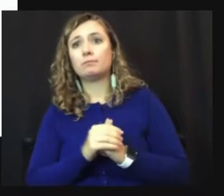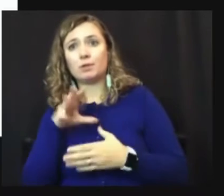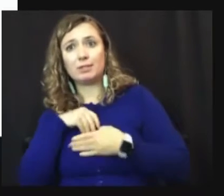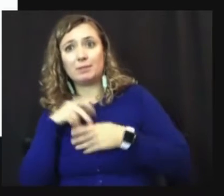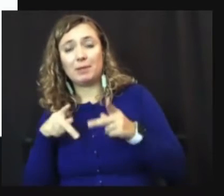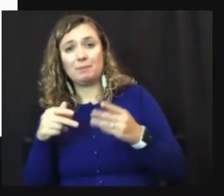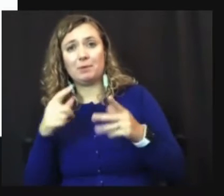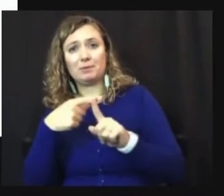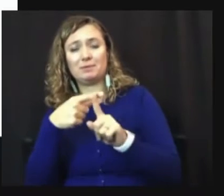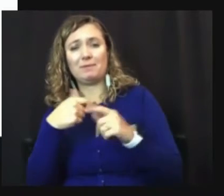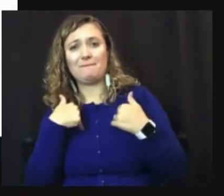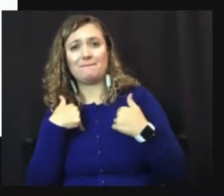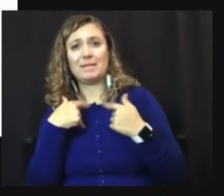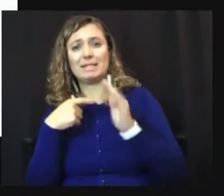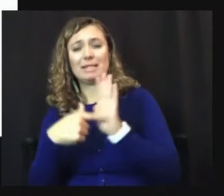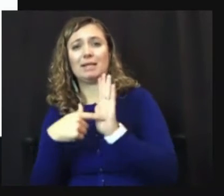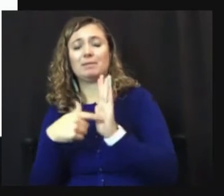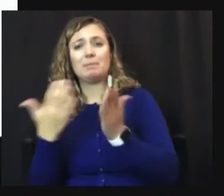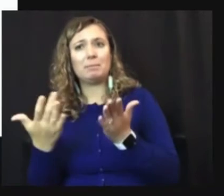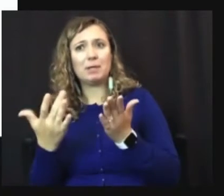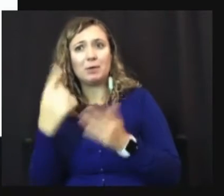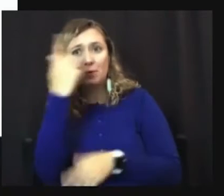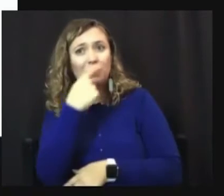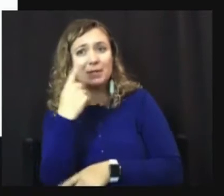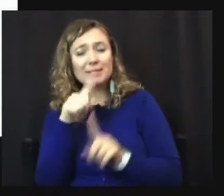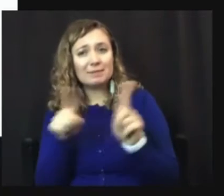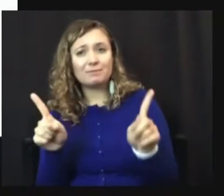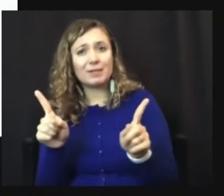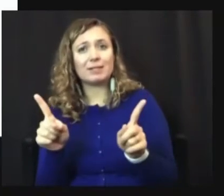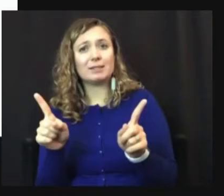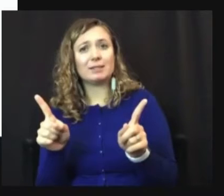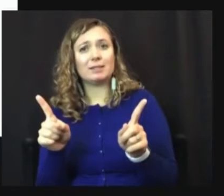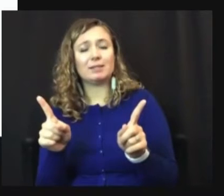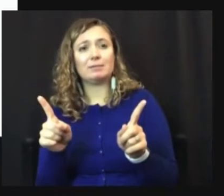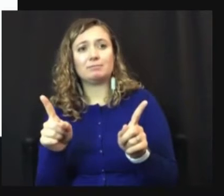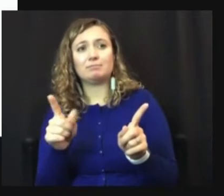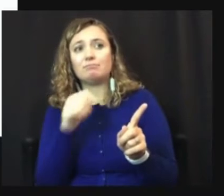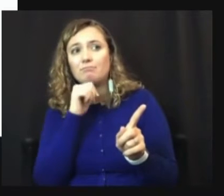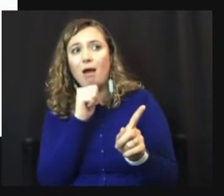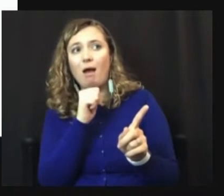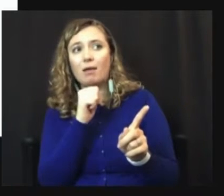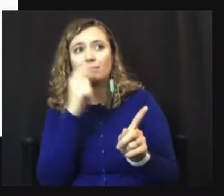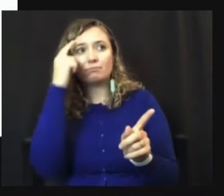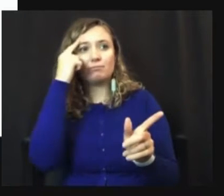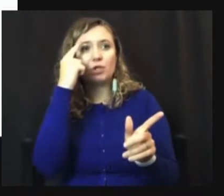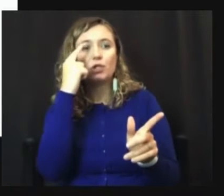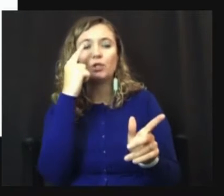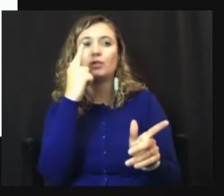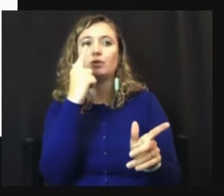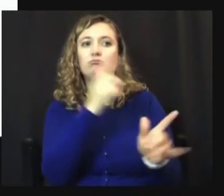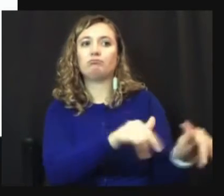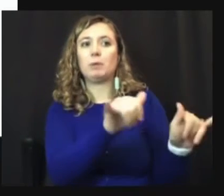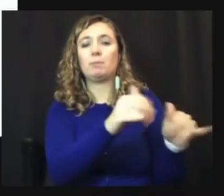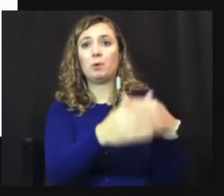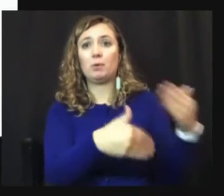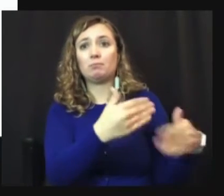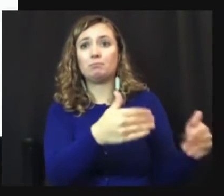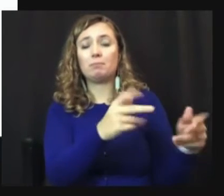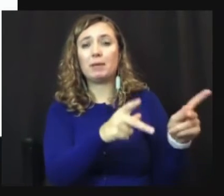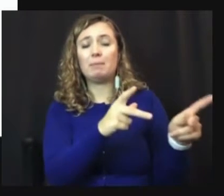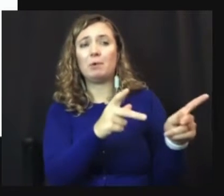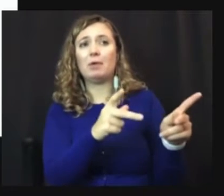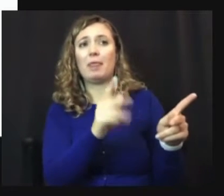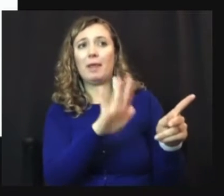look a bit different. It may not look the same as neurotypical body language, but it is just as natural